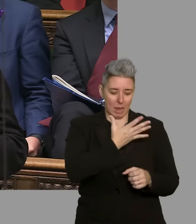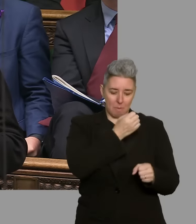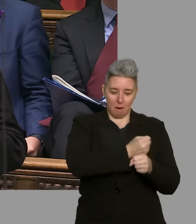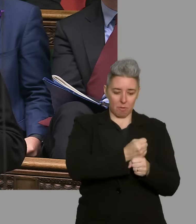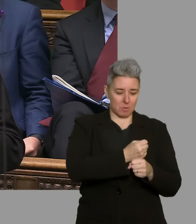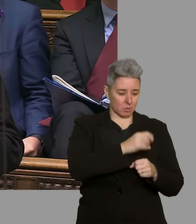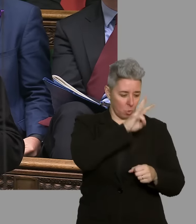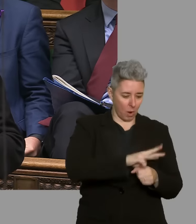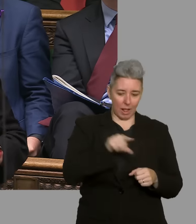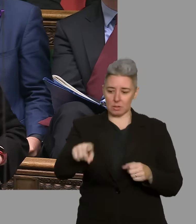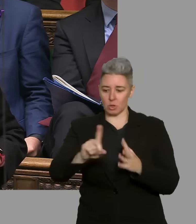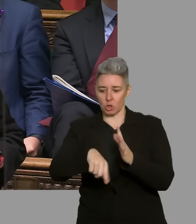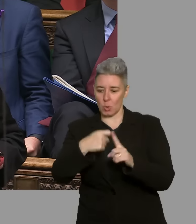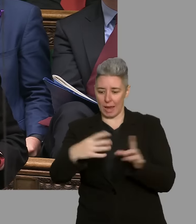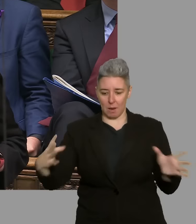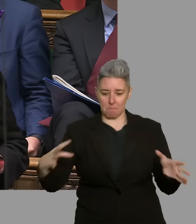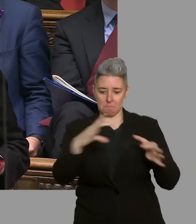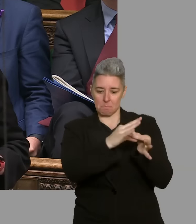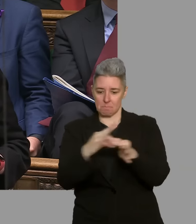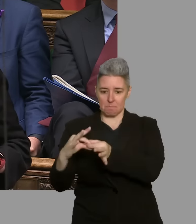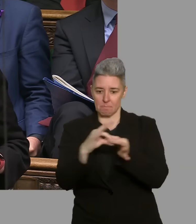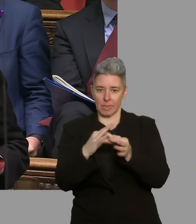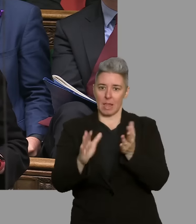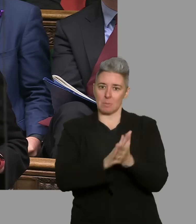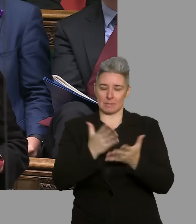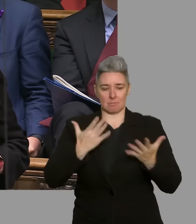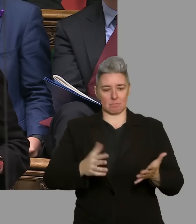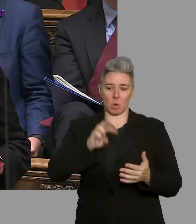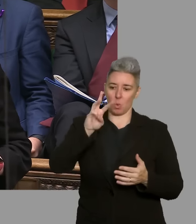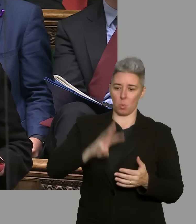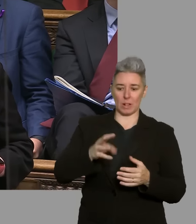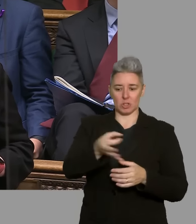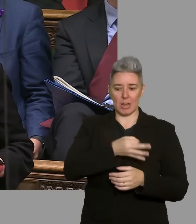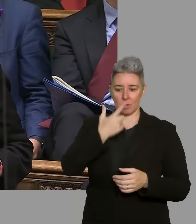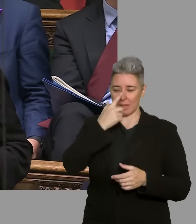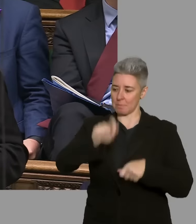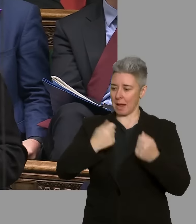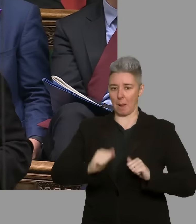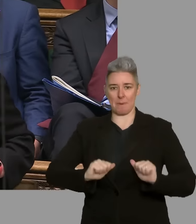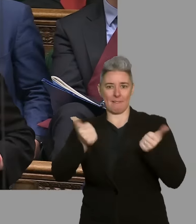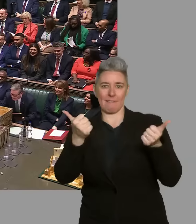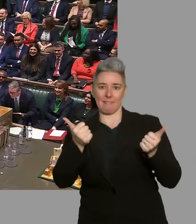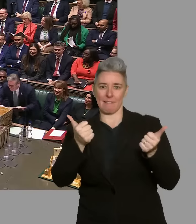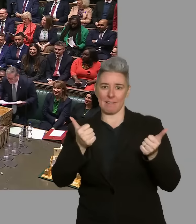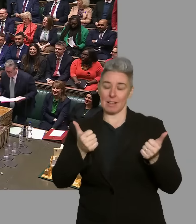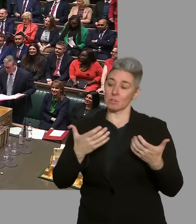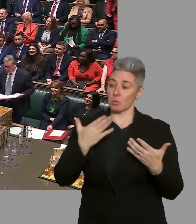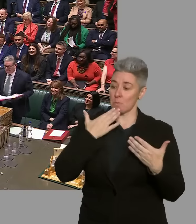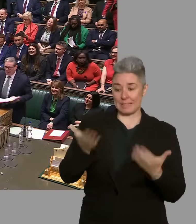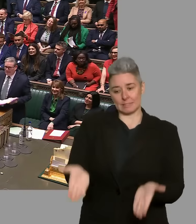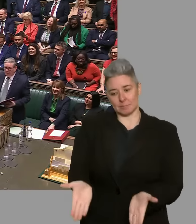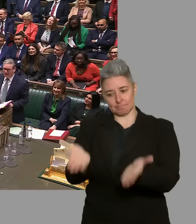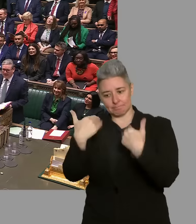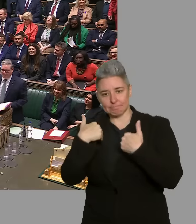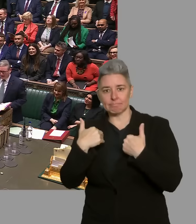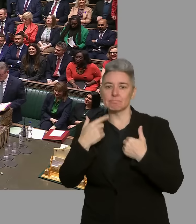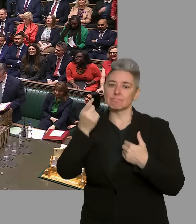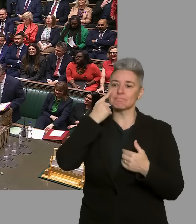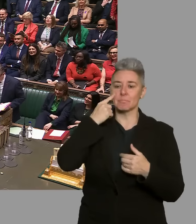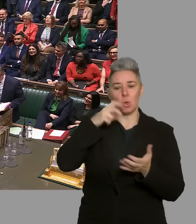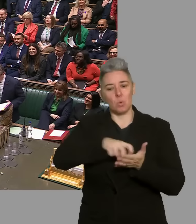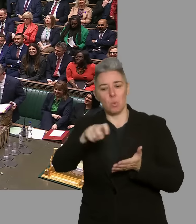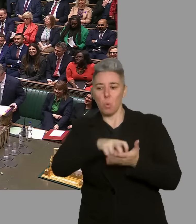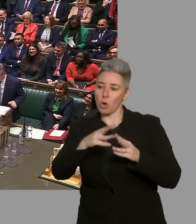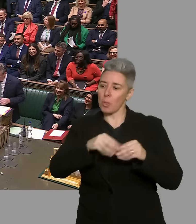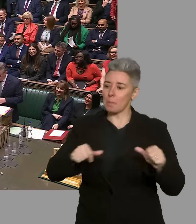Join me for a stroll on our new promenade to see just what Rill has to offer. Well, that's a very appealing invitation